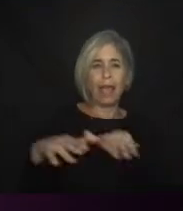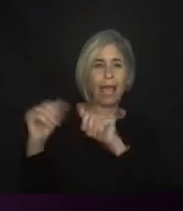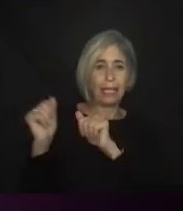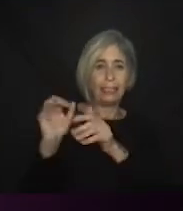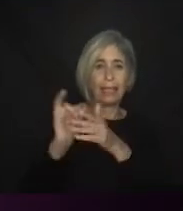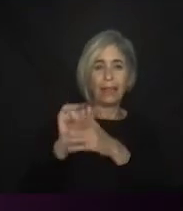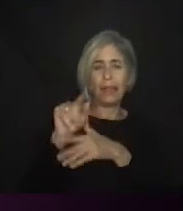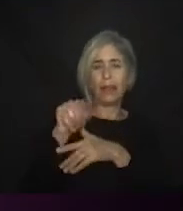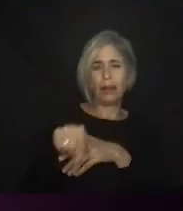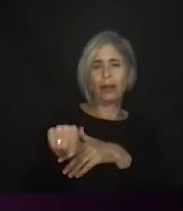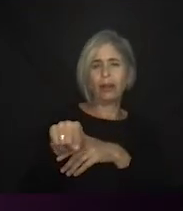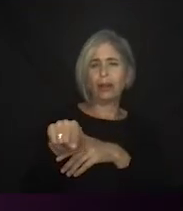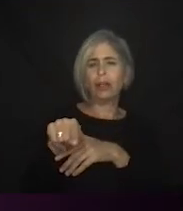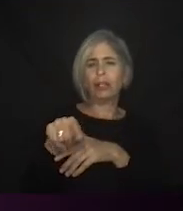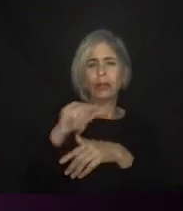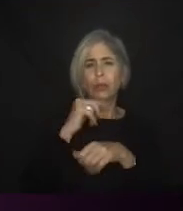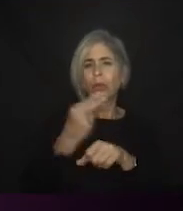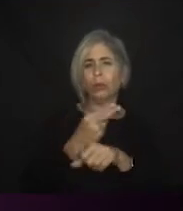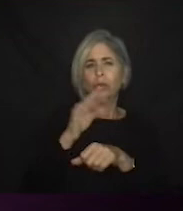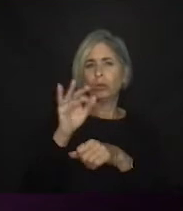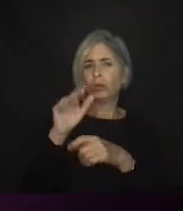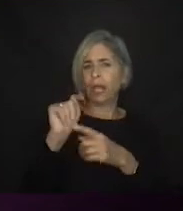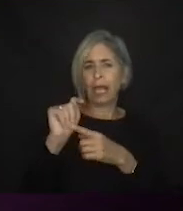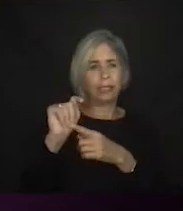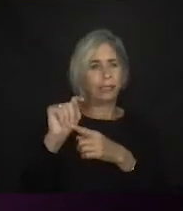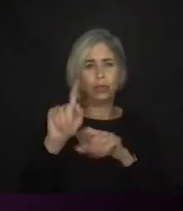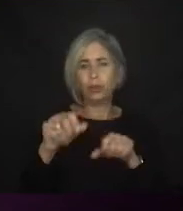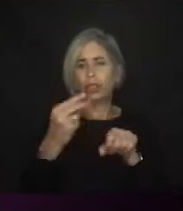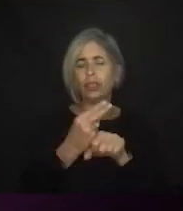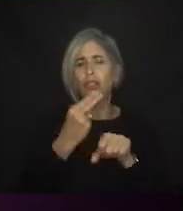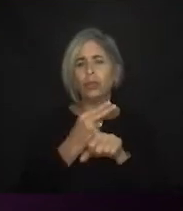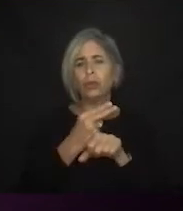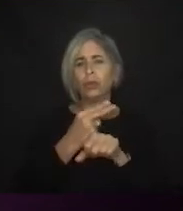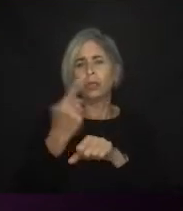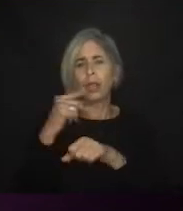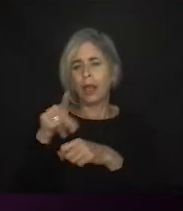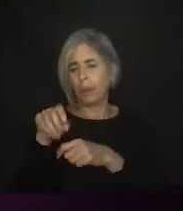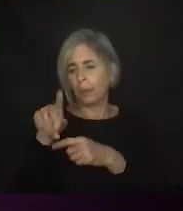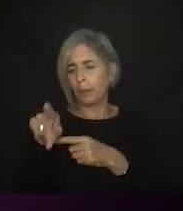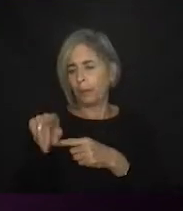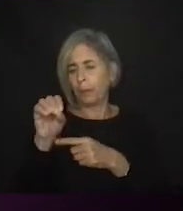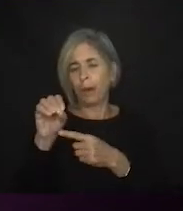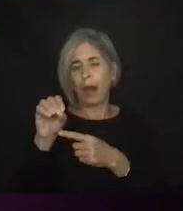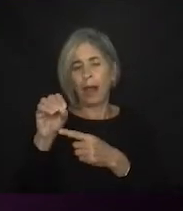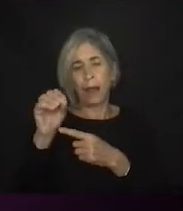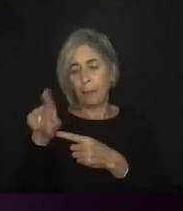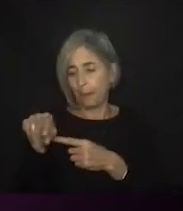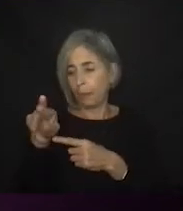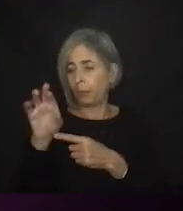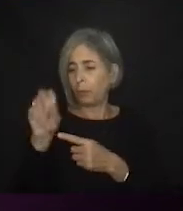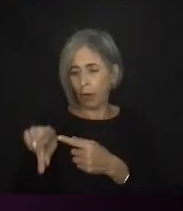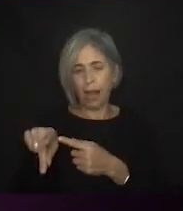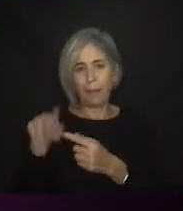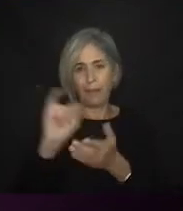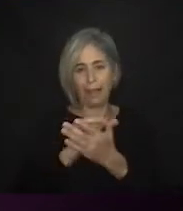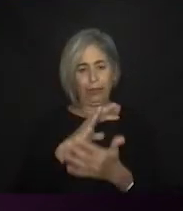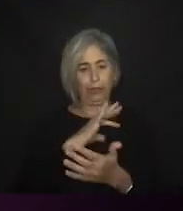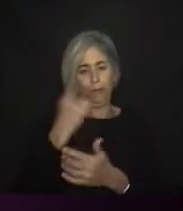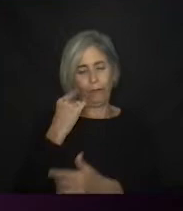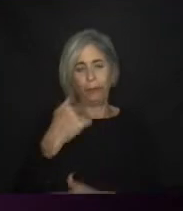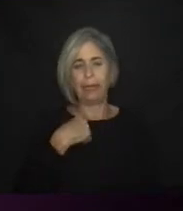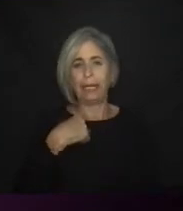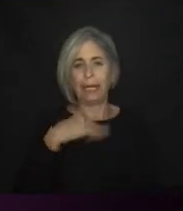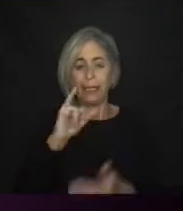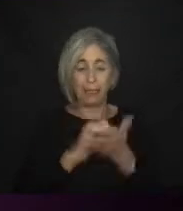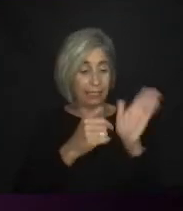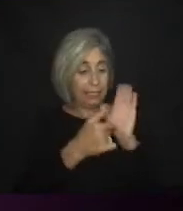use the React intersection observer or anything like that. You can just use a prop for it. That's really, really cool to me. And